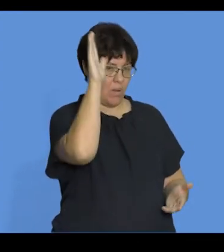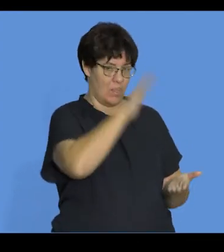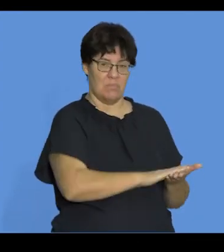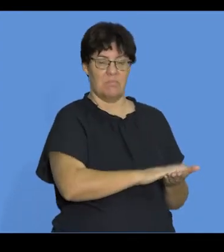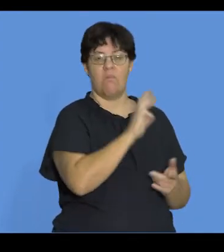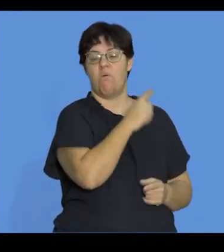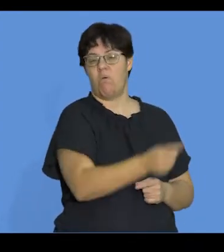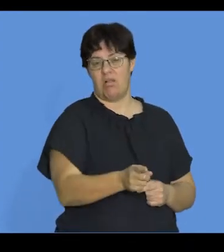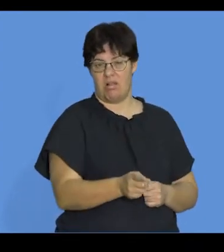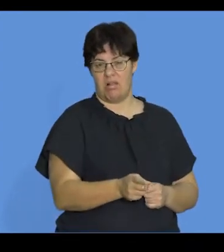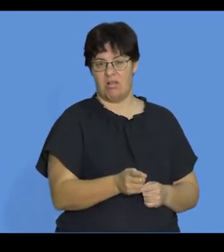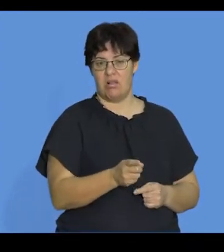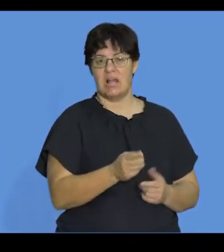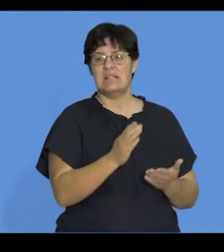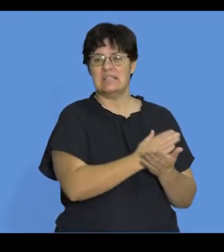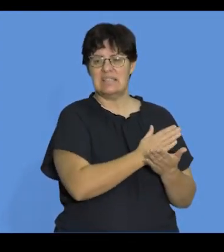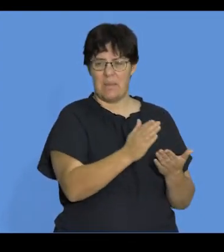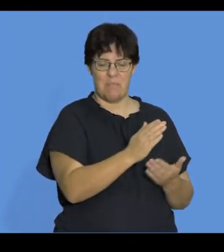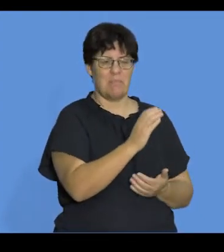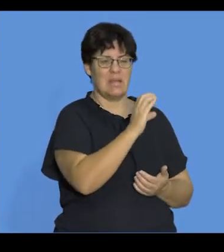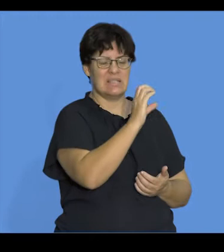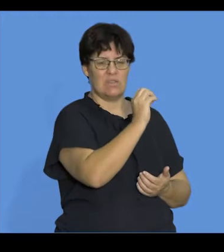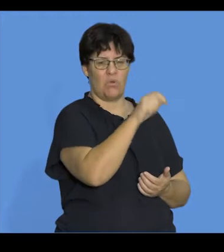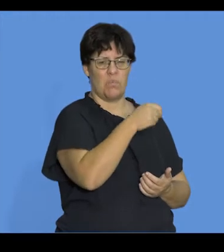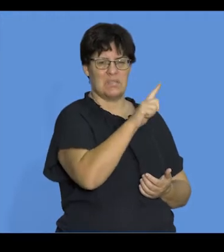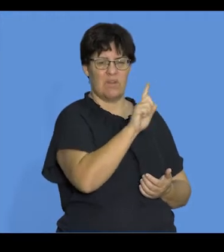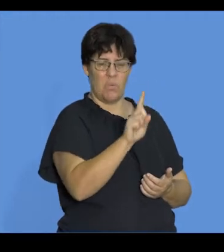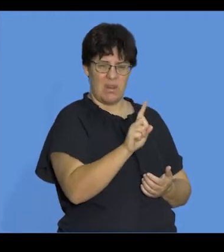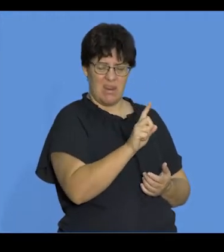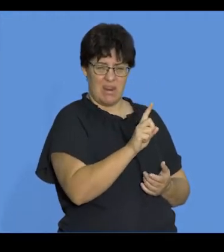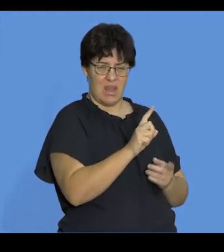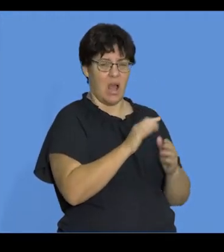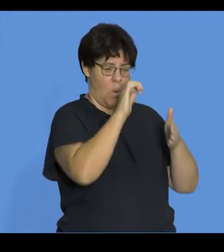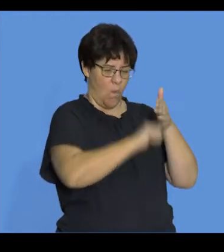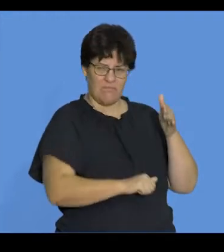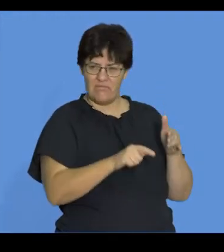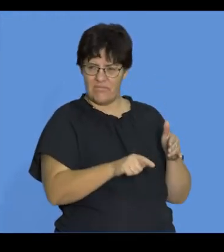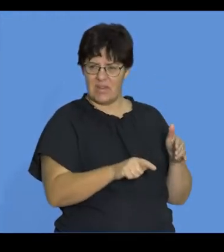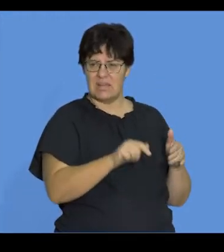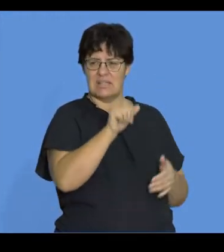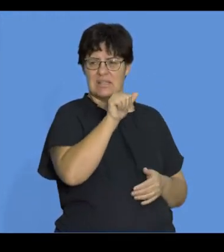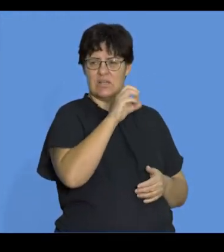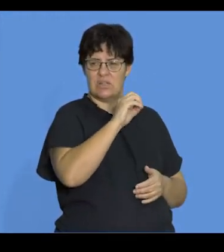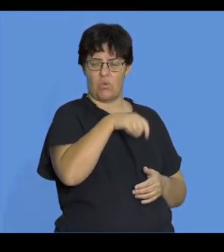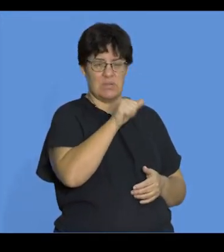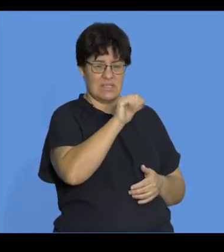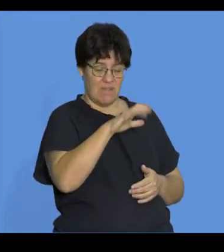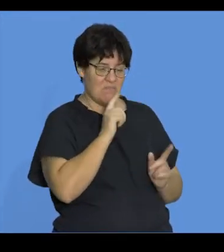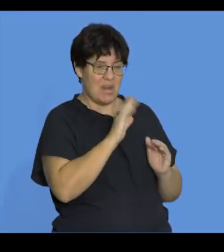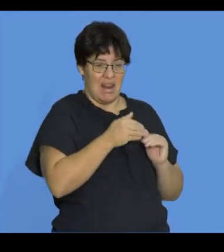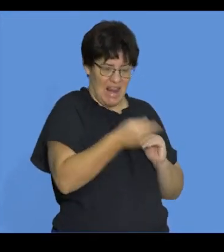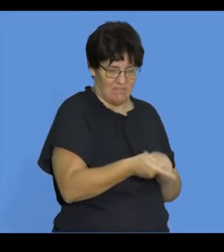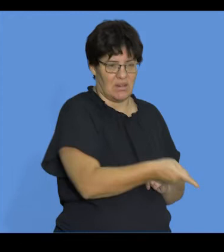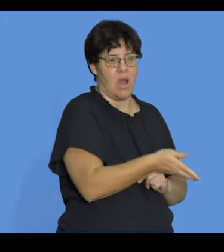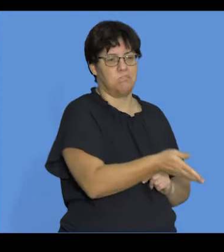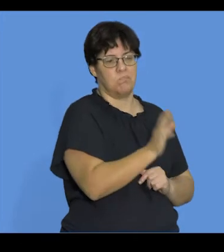will react, and some of this 0.71 moles will actually react, and some of it will be left.